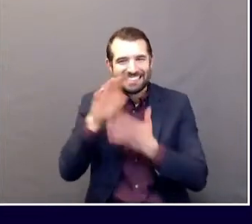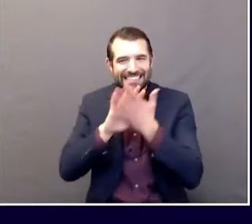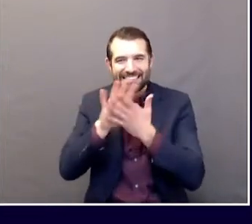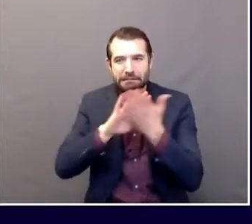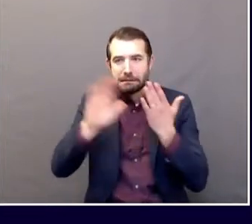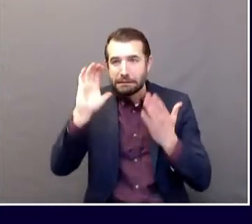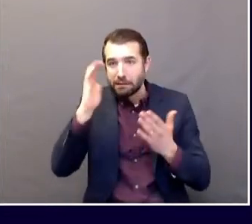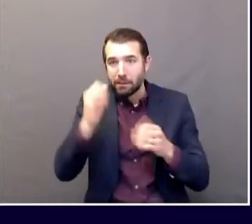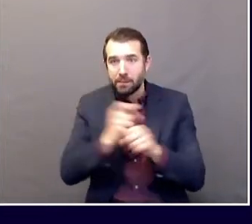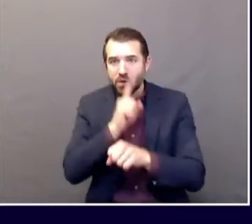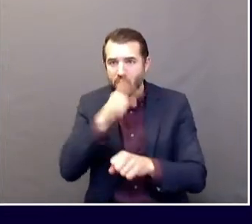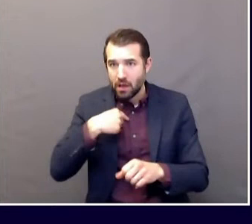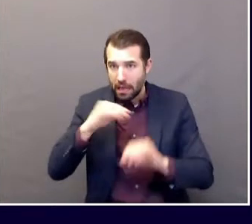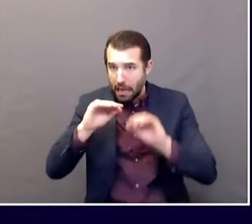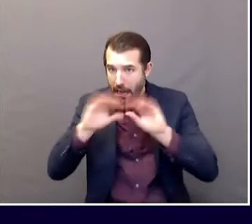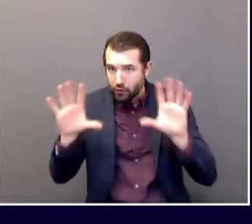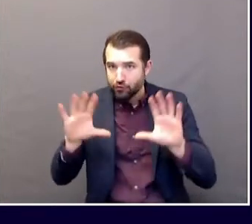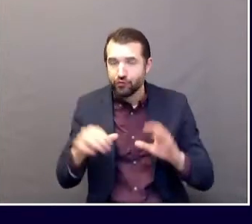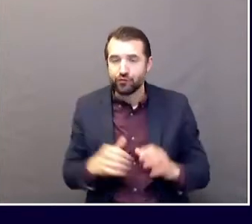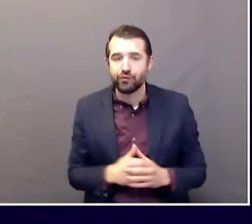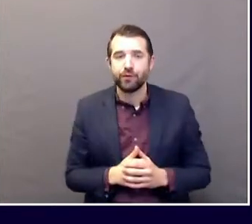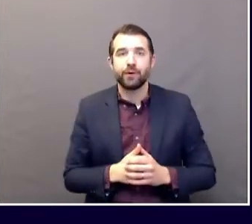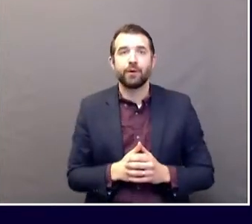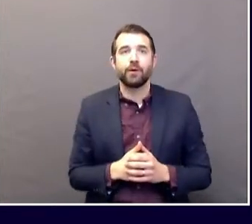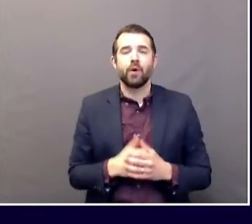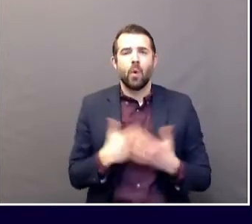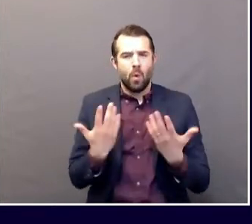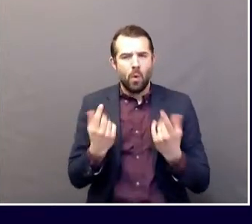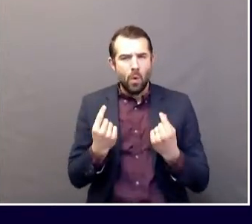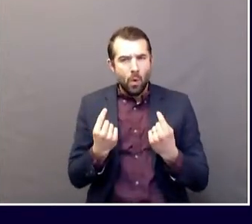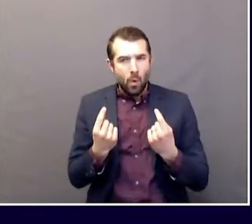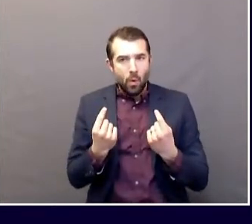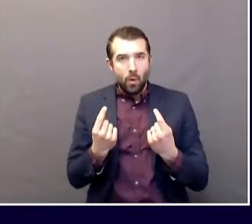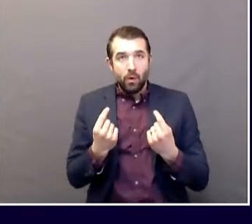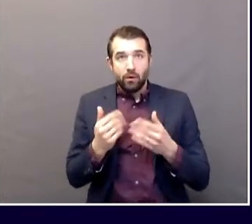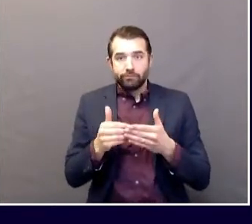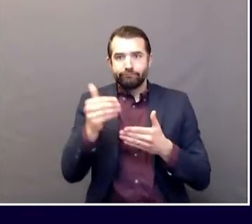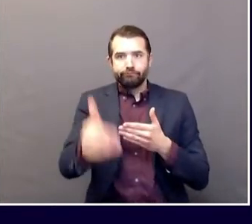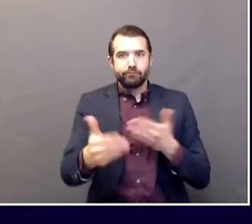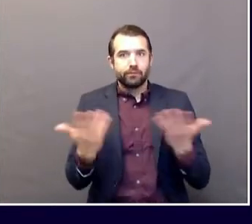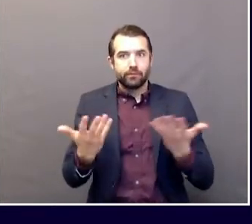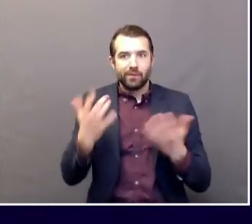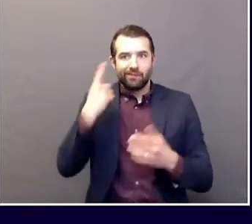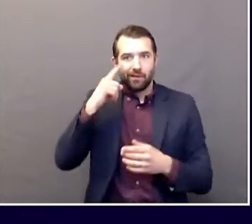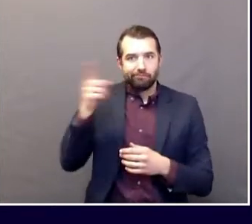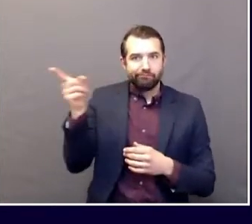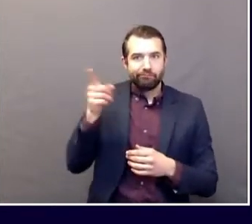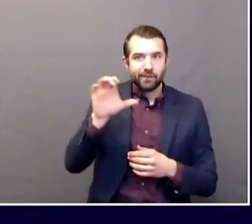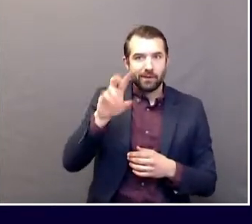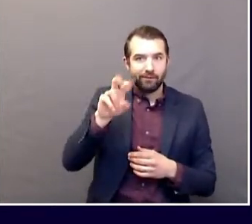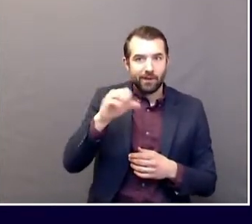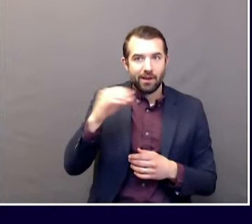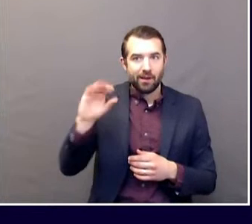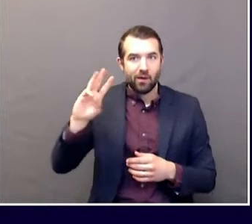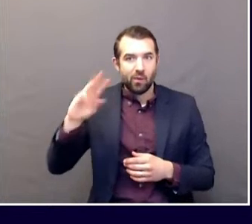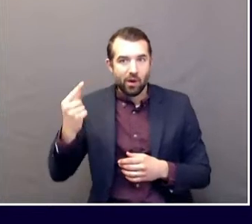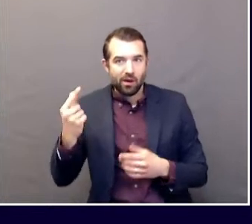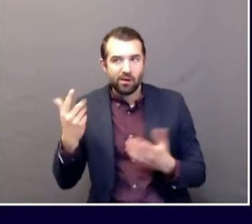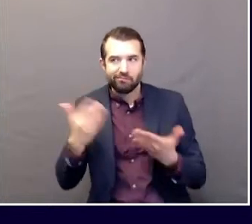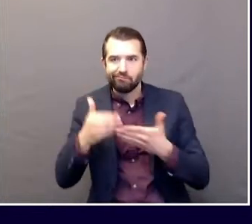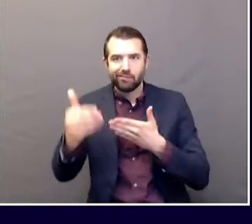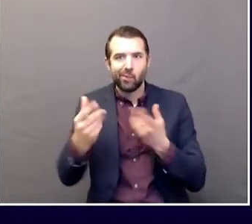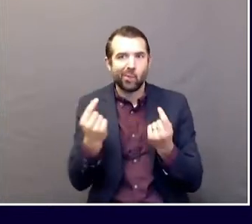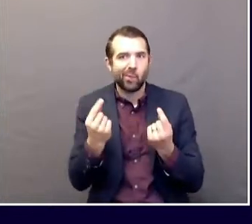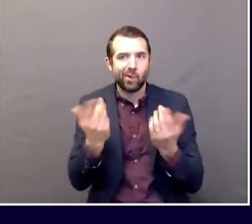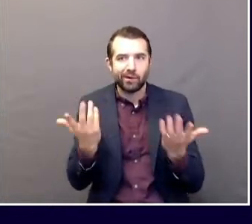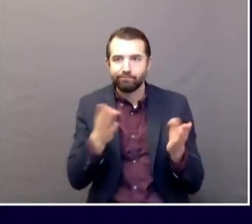where do we go with respect to our work with retail pharmacies? And you're right. Right now,